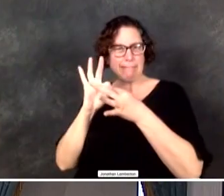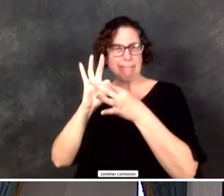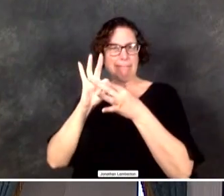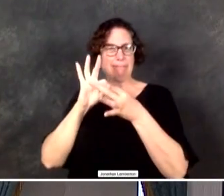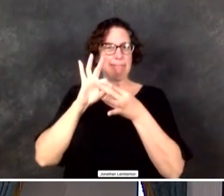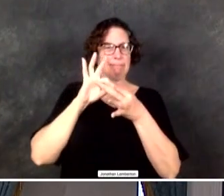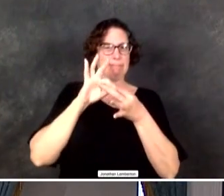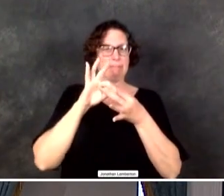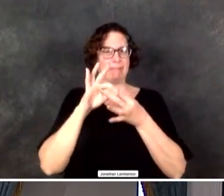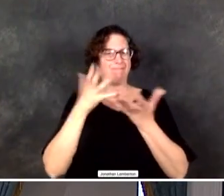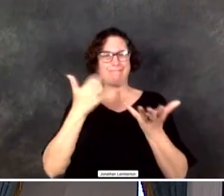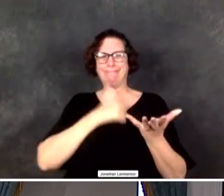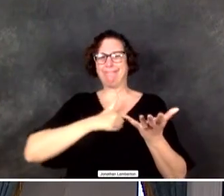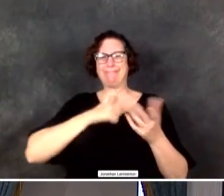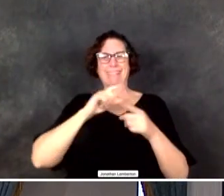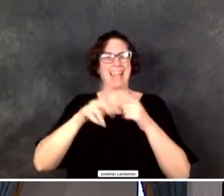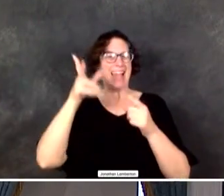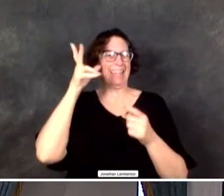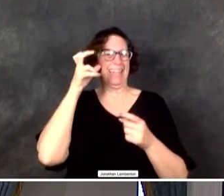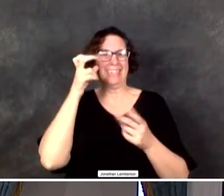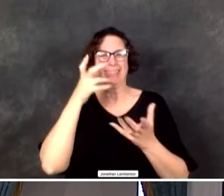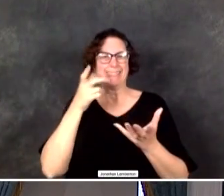All right.